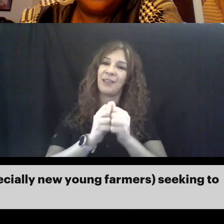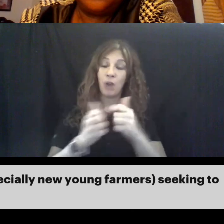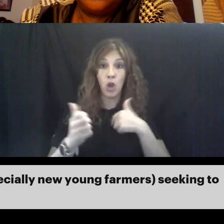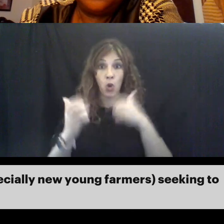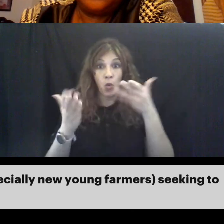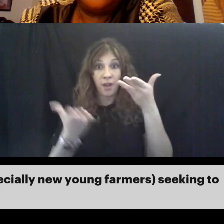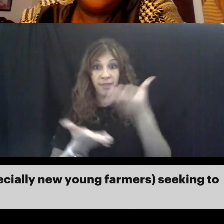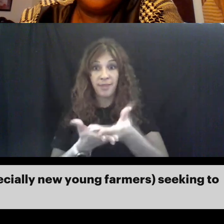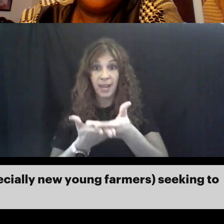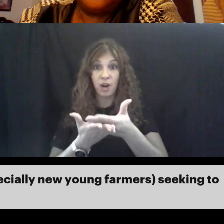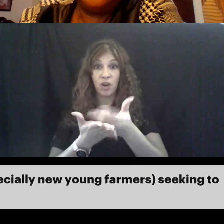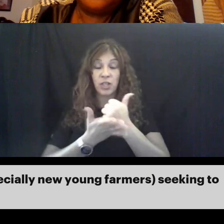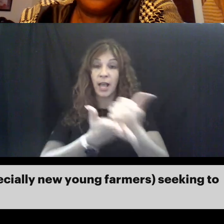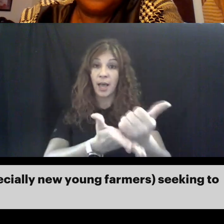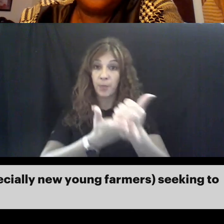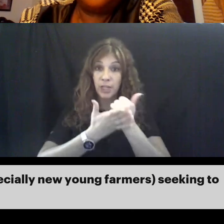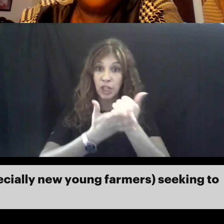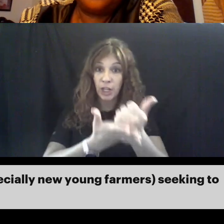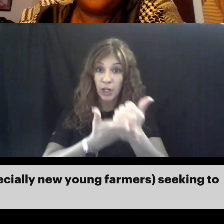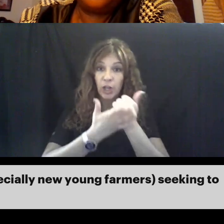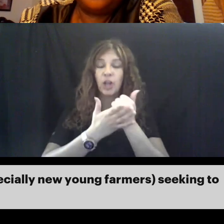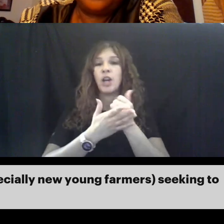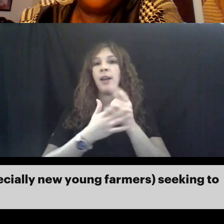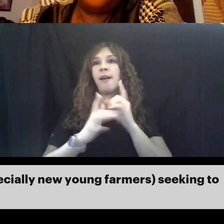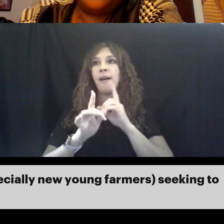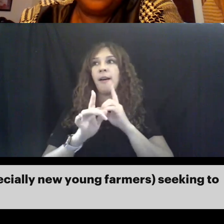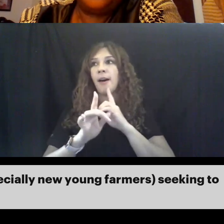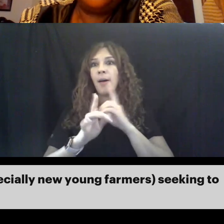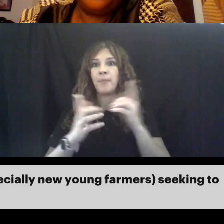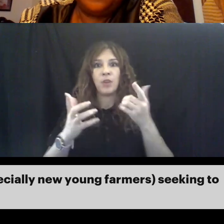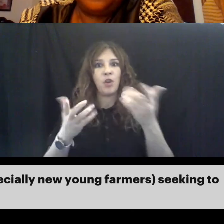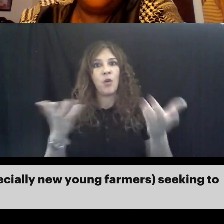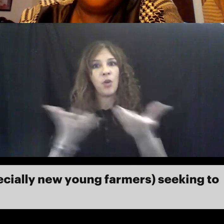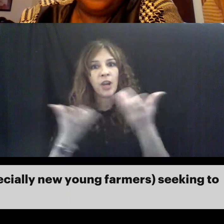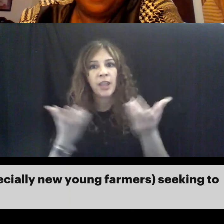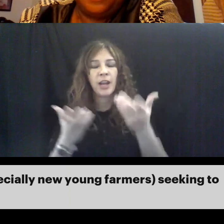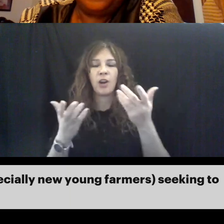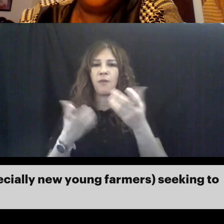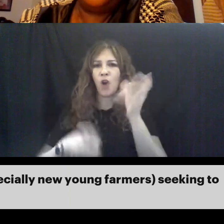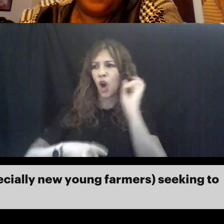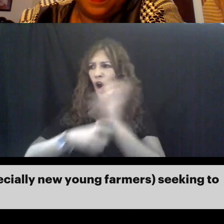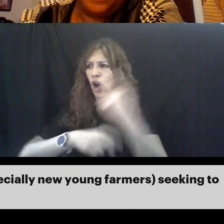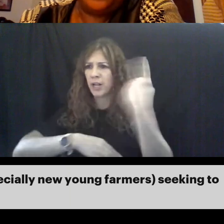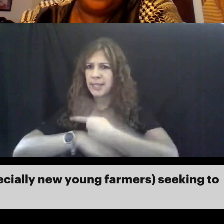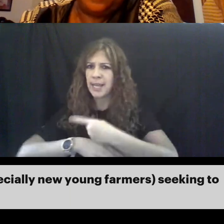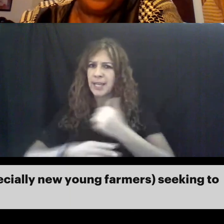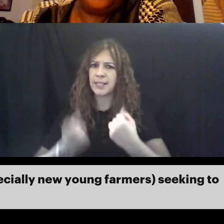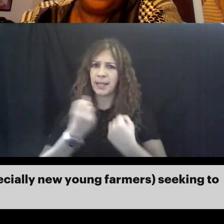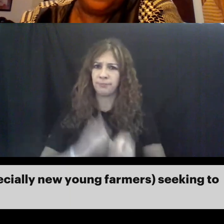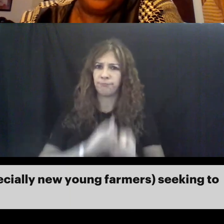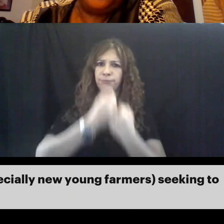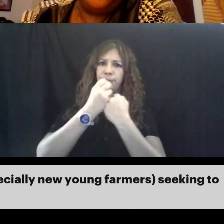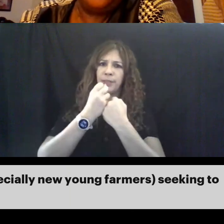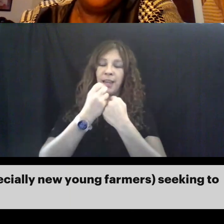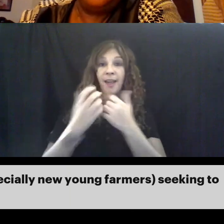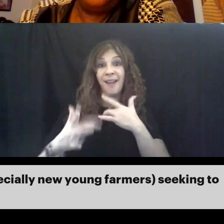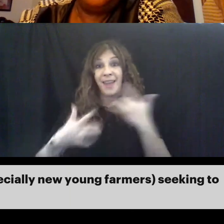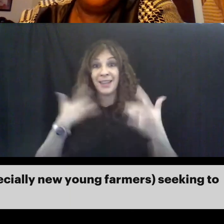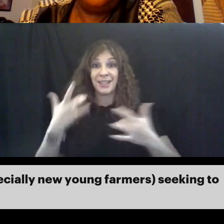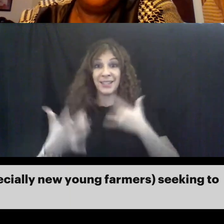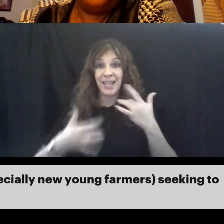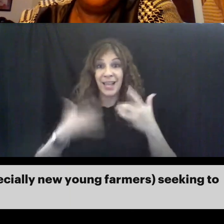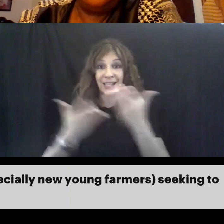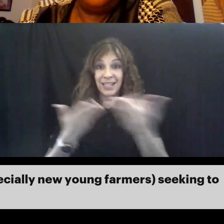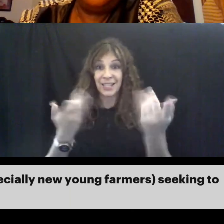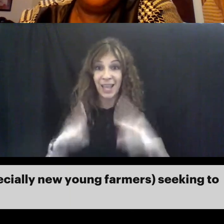lift one another up on particularly hard days. We're there to celebrate one another when exciting things happen. And it's